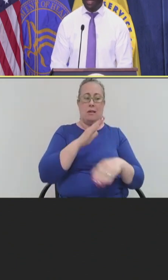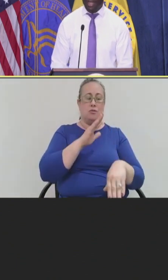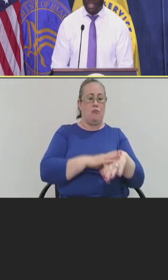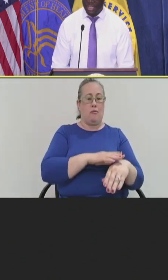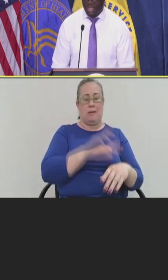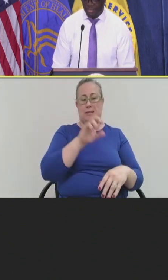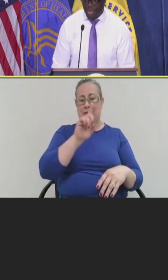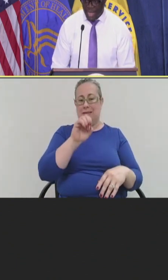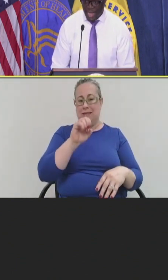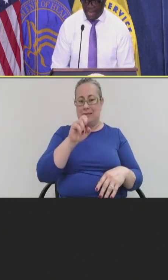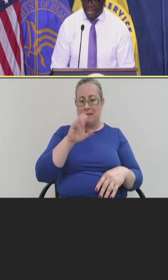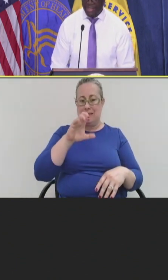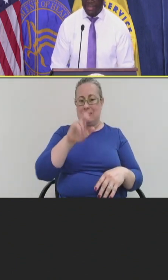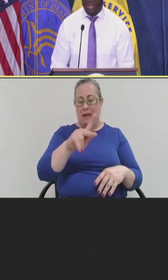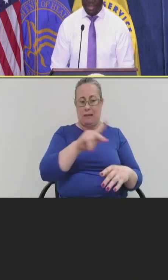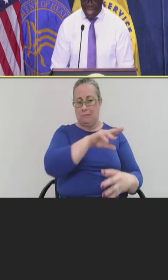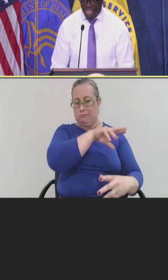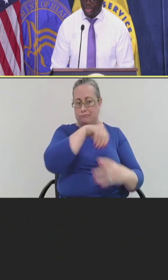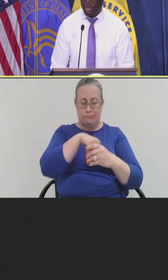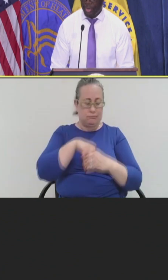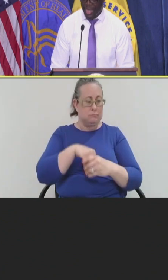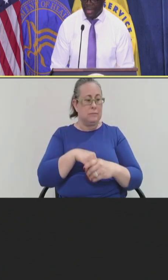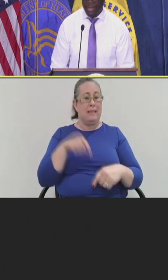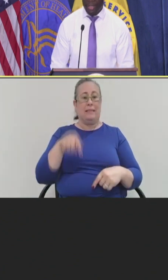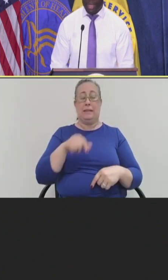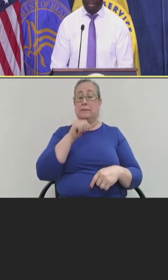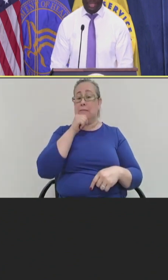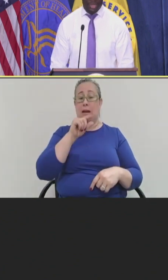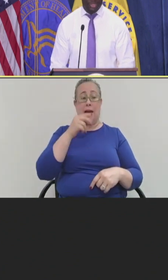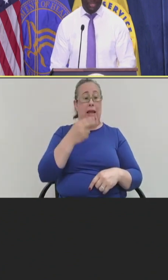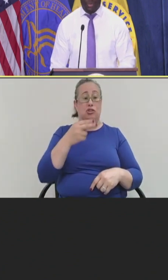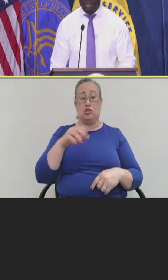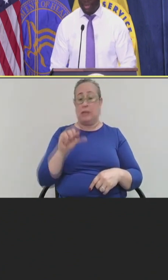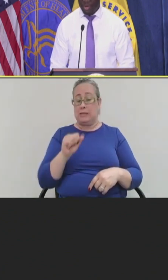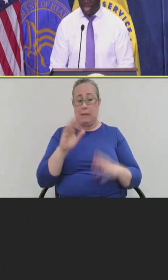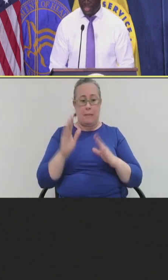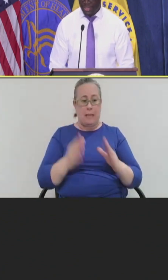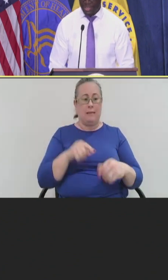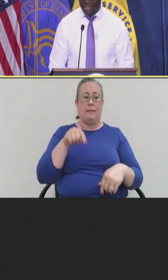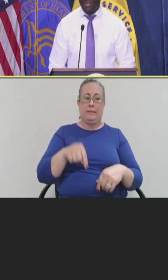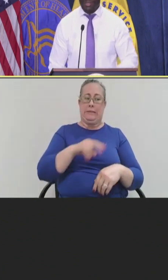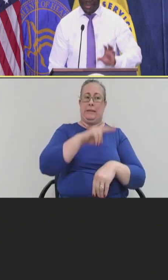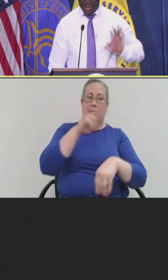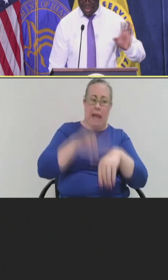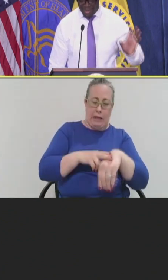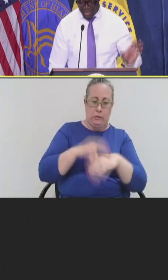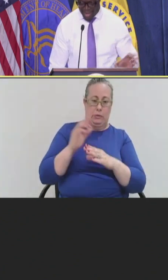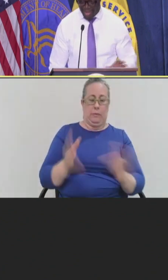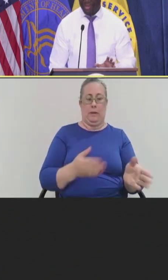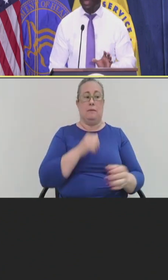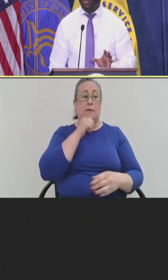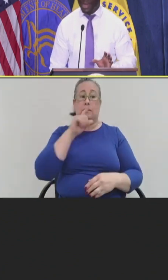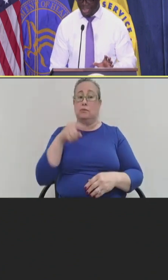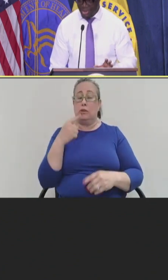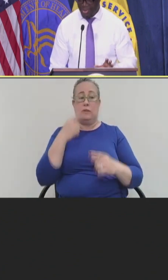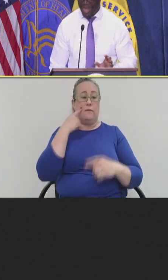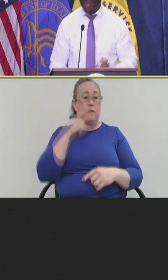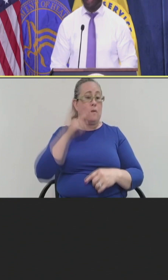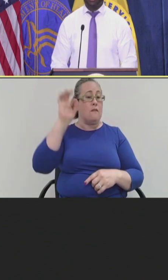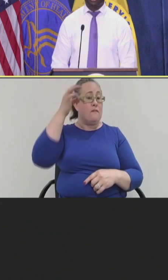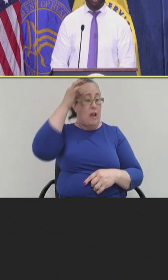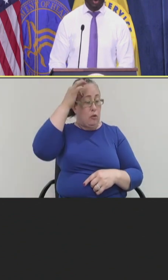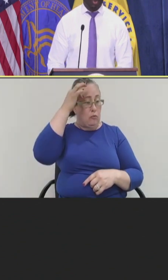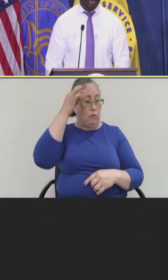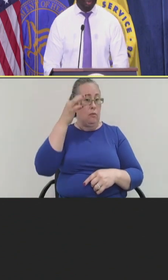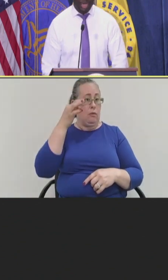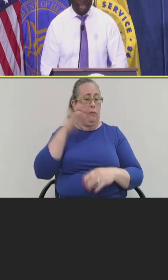an HHS plan, it's a national plan. It's not just for the federal agencies, it's a national plan.